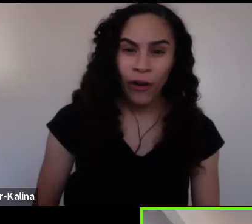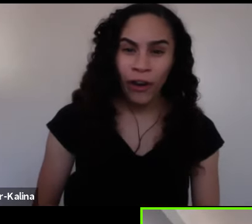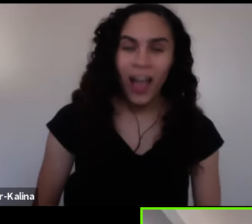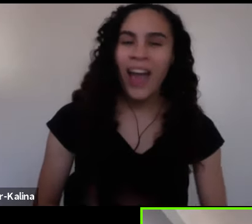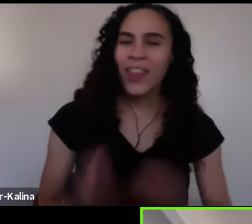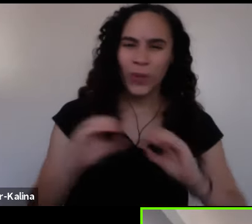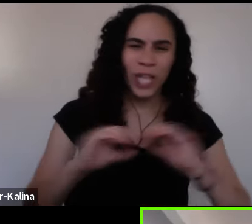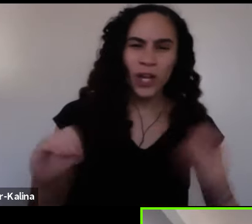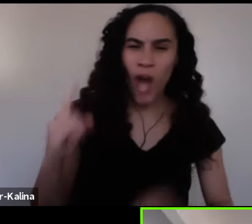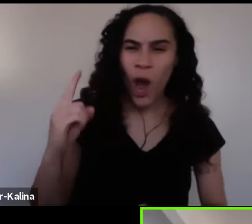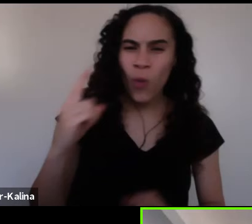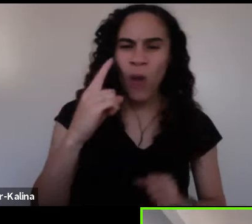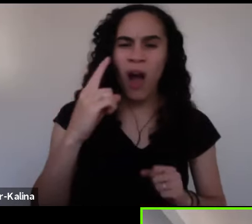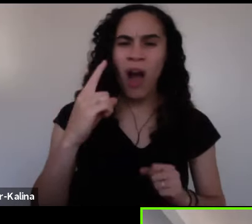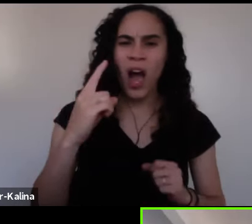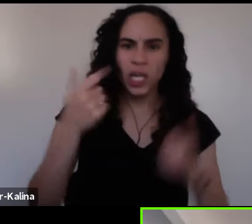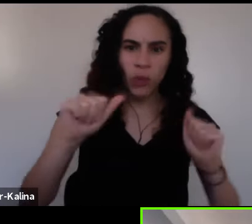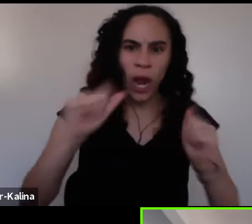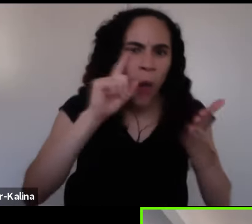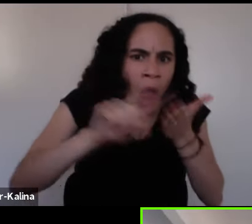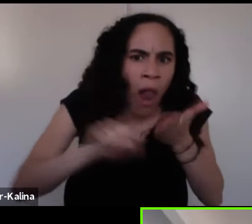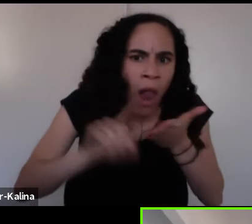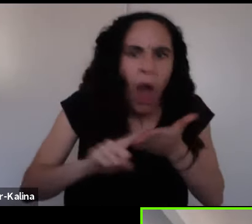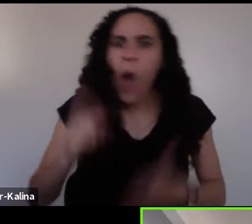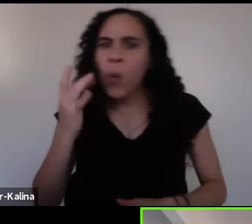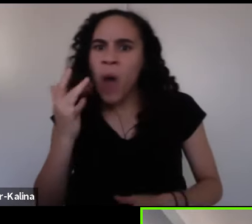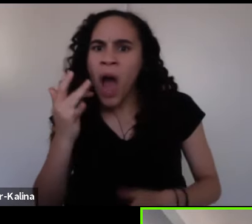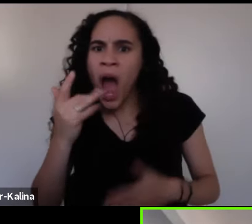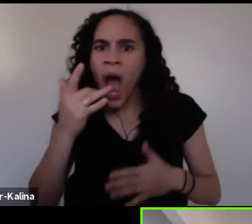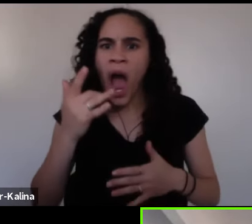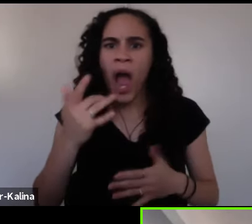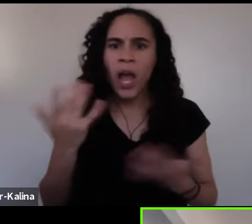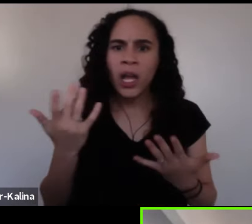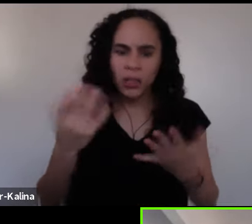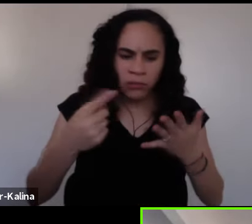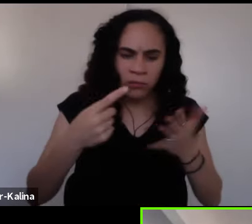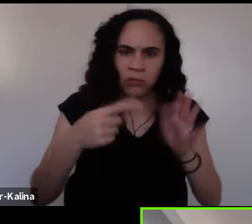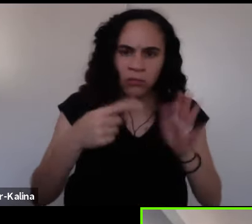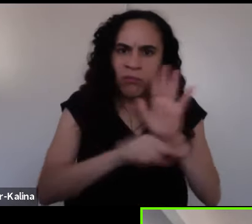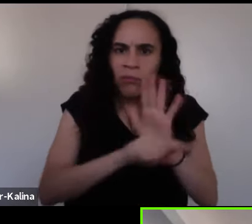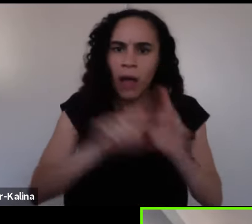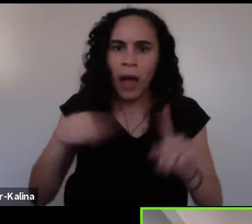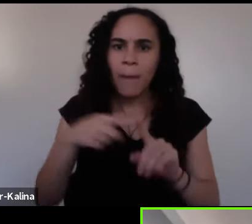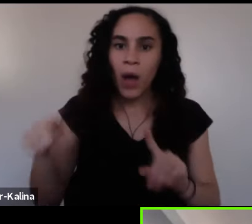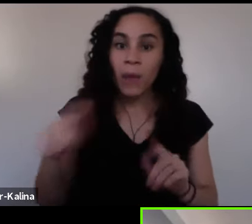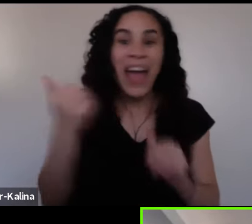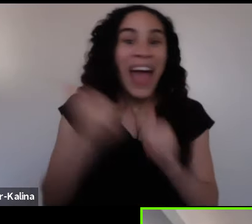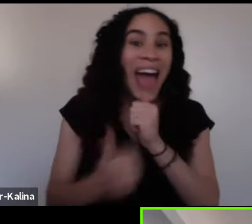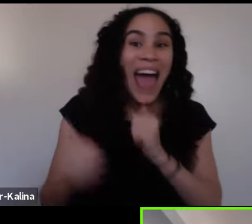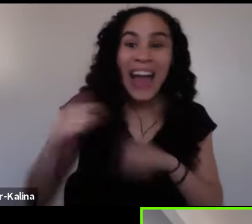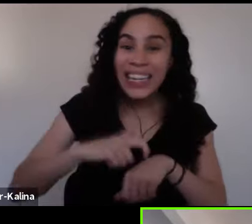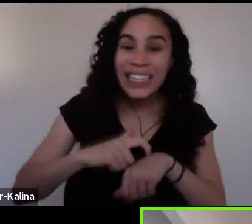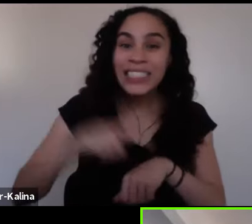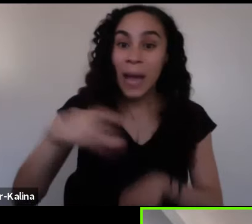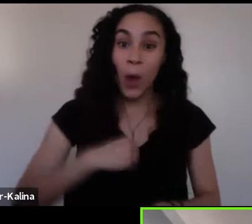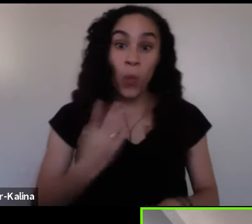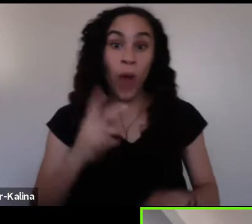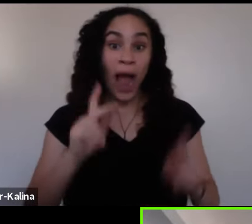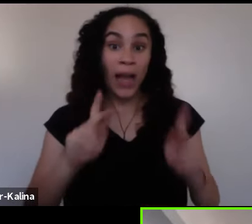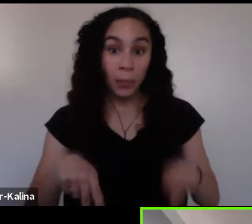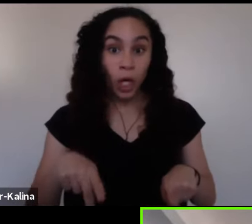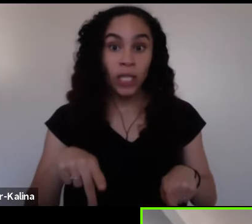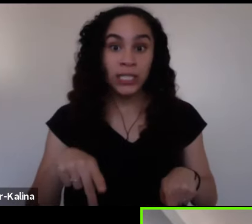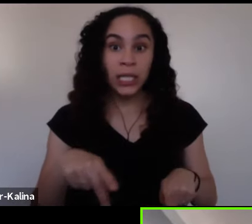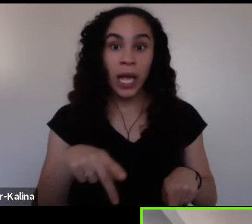pulling up stuff about him. And anytime it's a white person that goes out and does something atrocious, they try to pull up the good things they